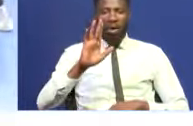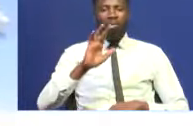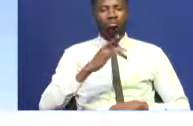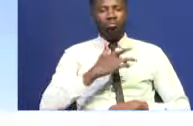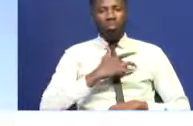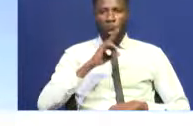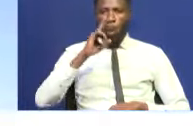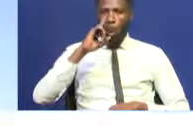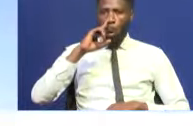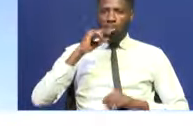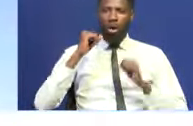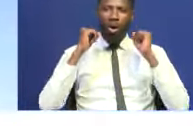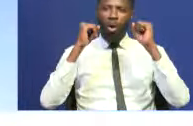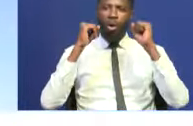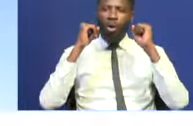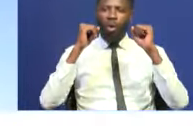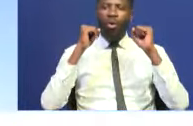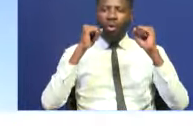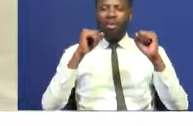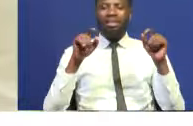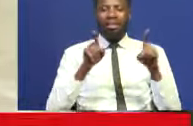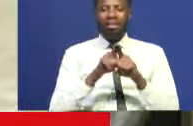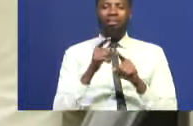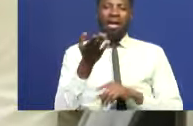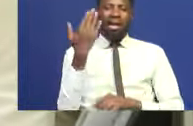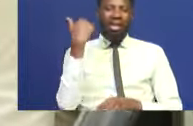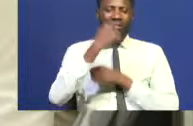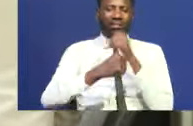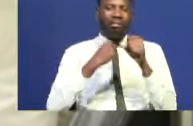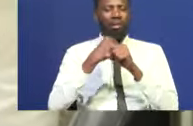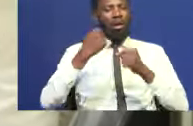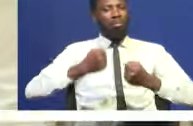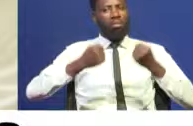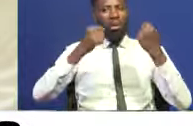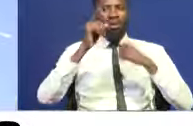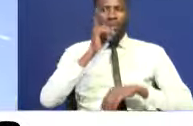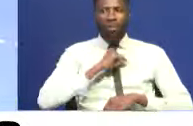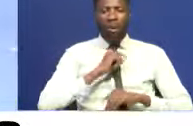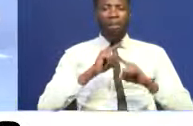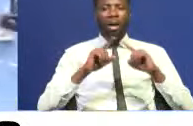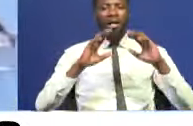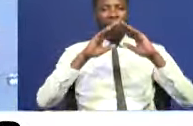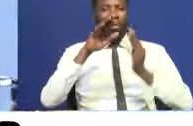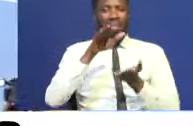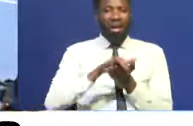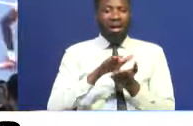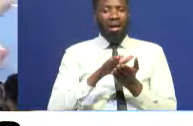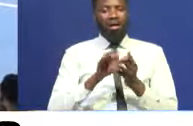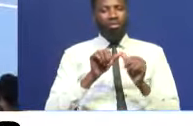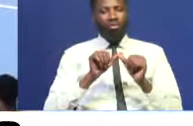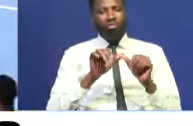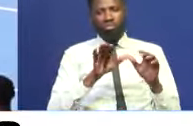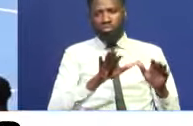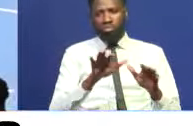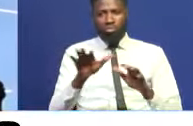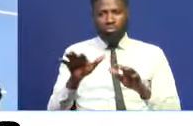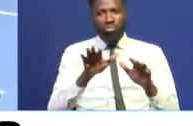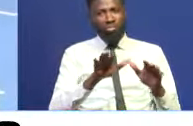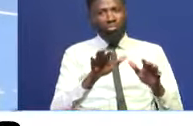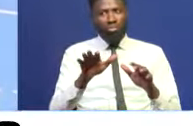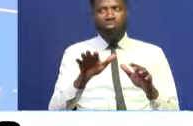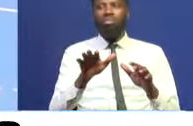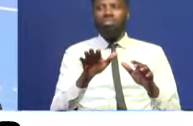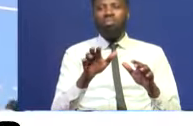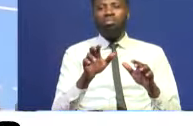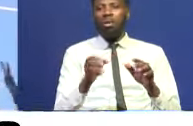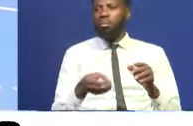home crowd and their status as title holders, initially took the lead. However, Equity remained composed, responding with precise